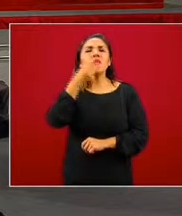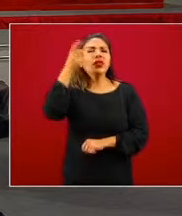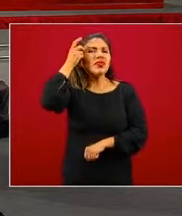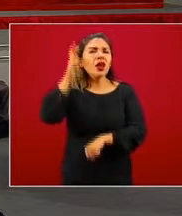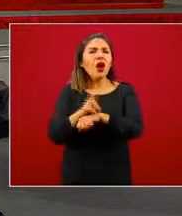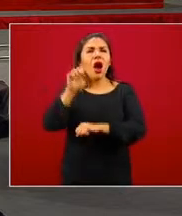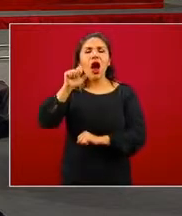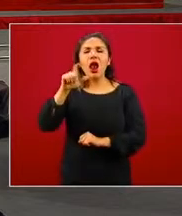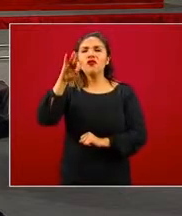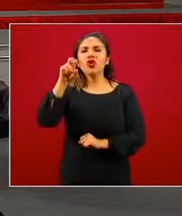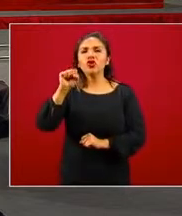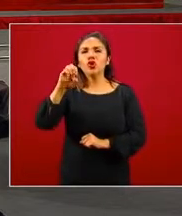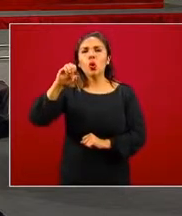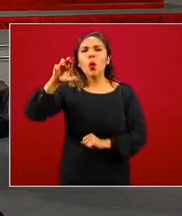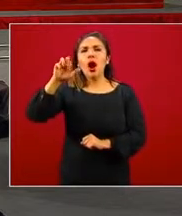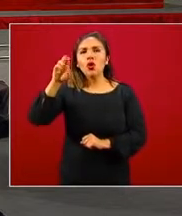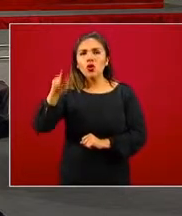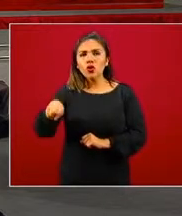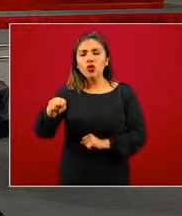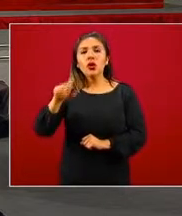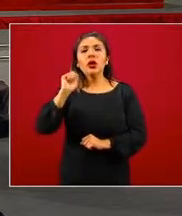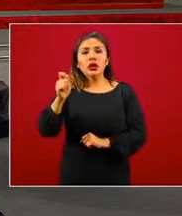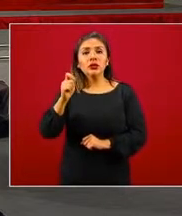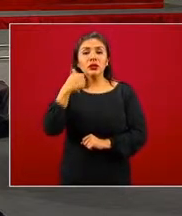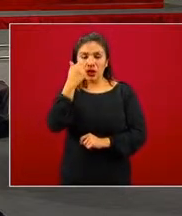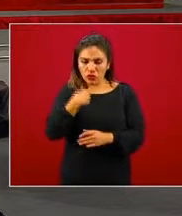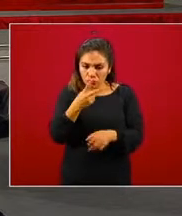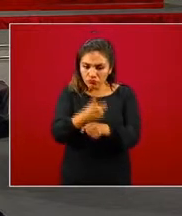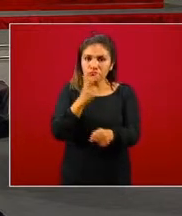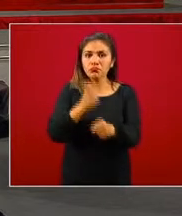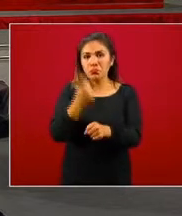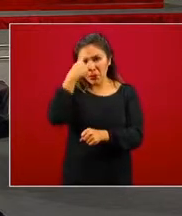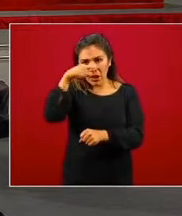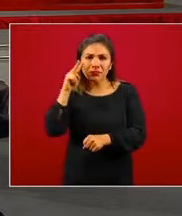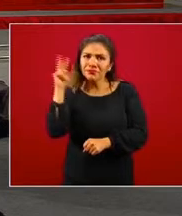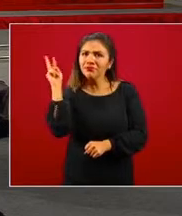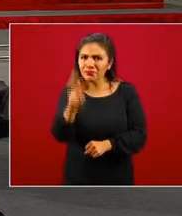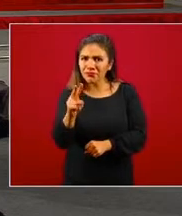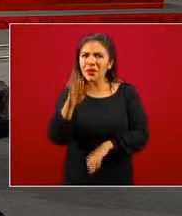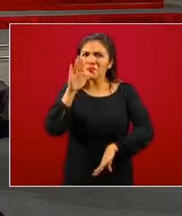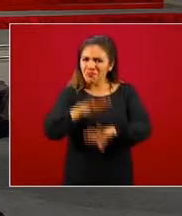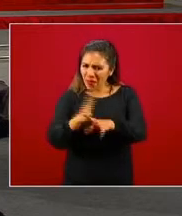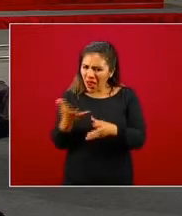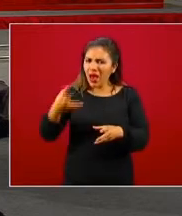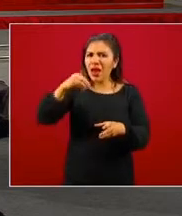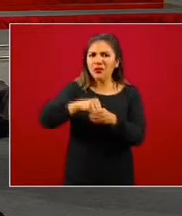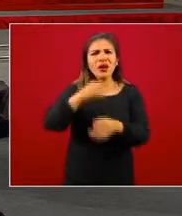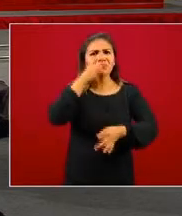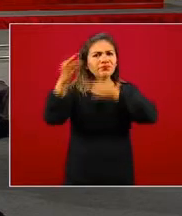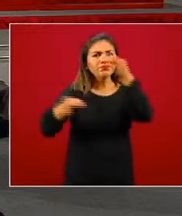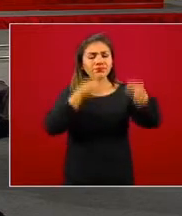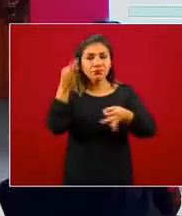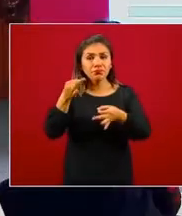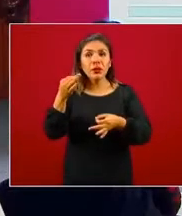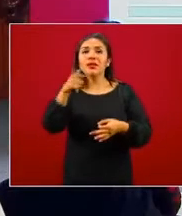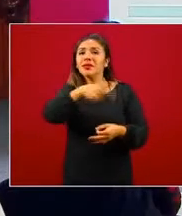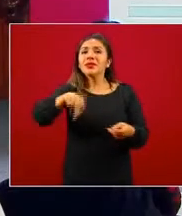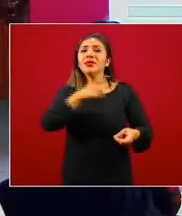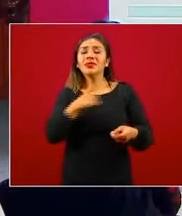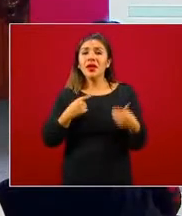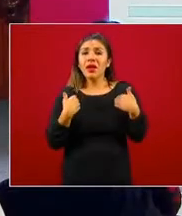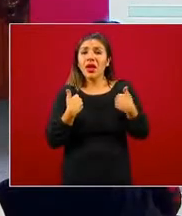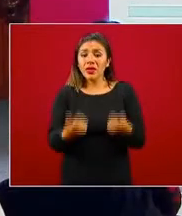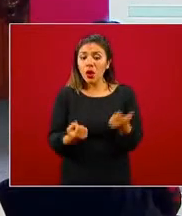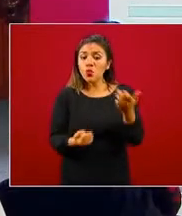Hijos de la Malinche, but above all with Alfonso Cuaron for supporting this new initiative. Please get on